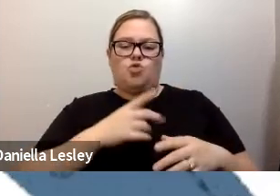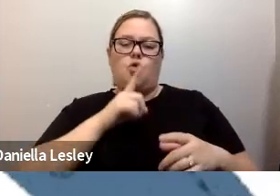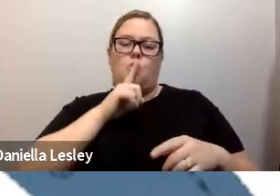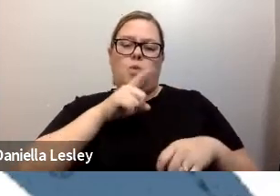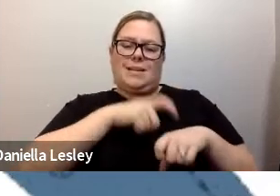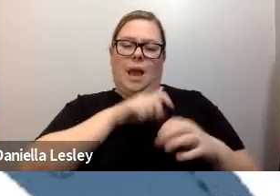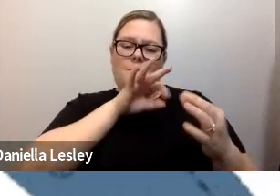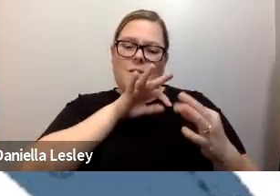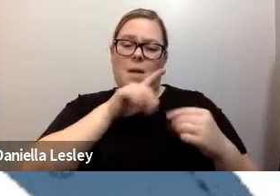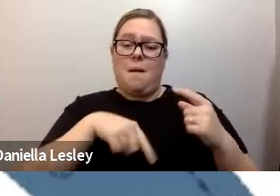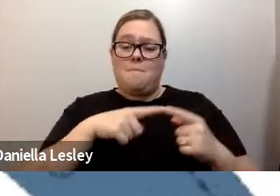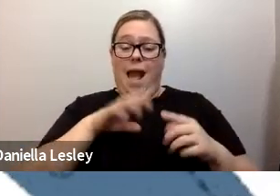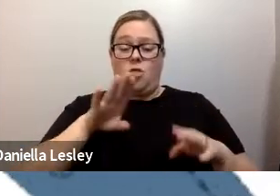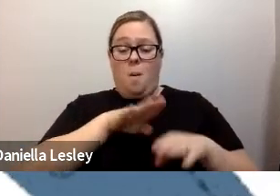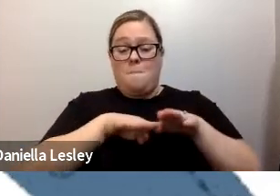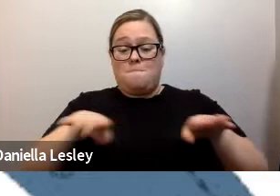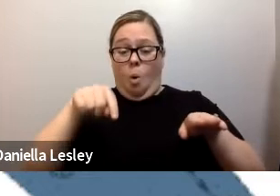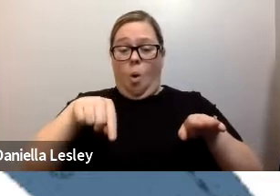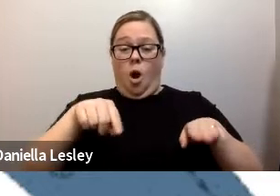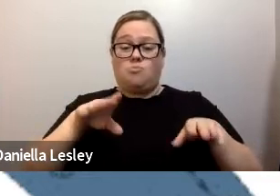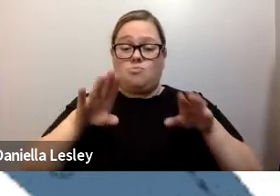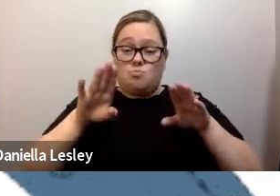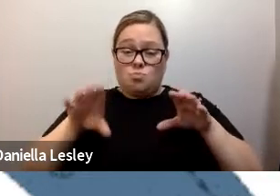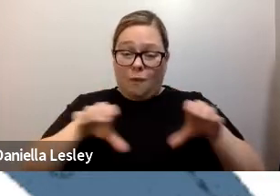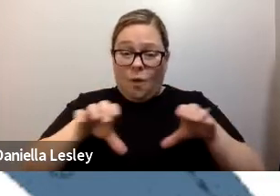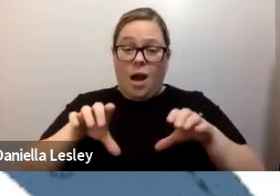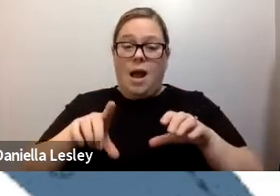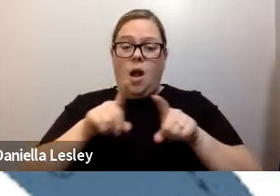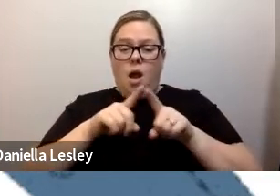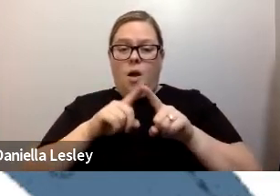the performance of the board, and it also gives them indicators on how